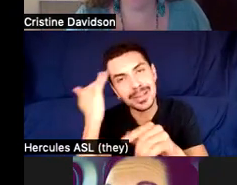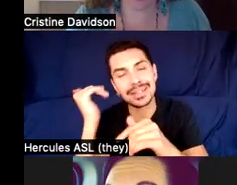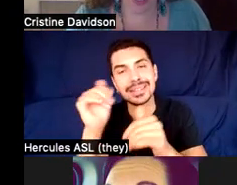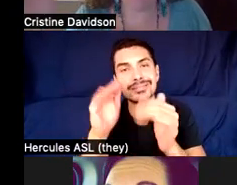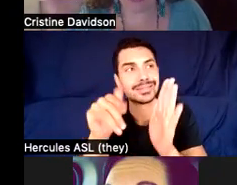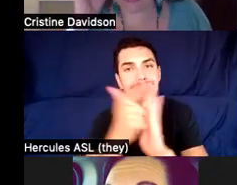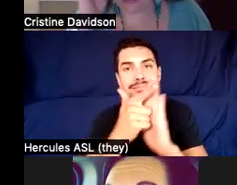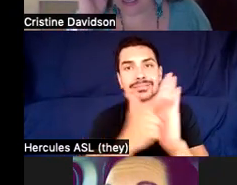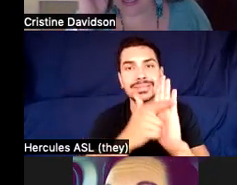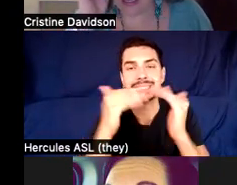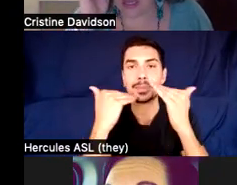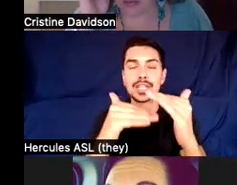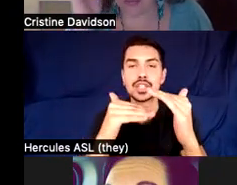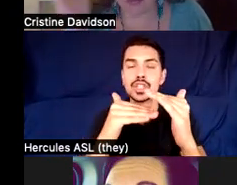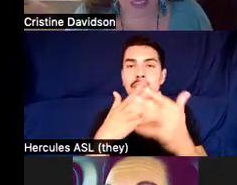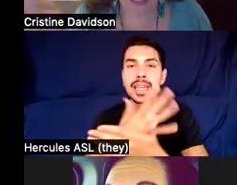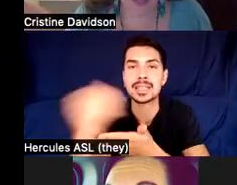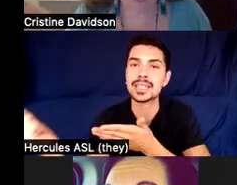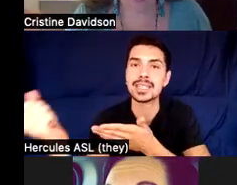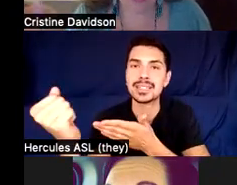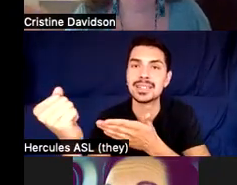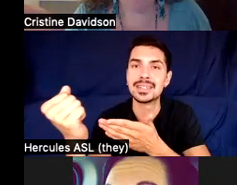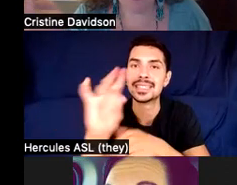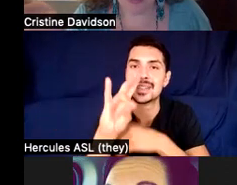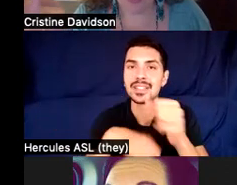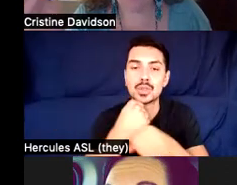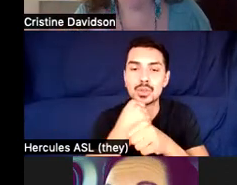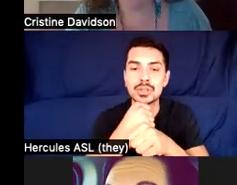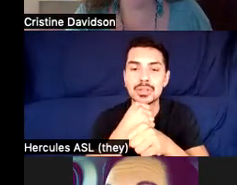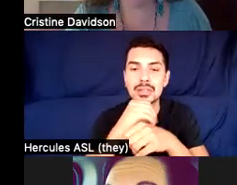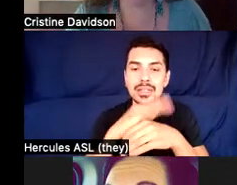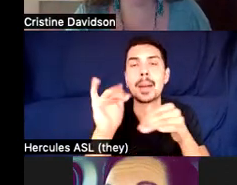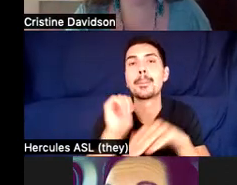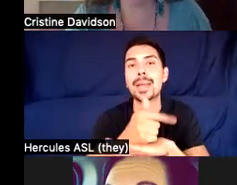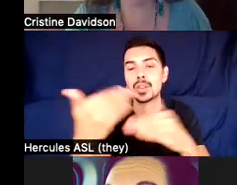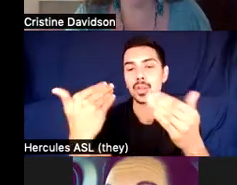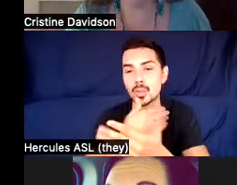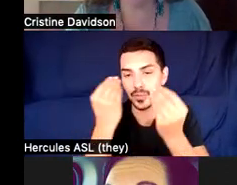can do good advocacy based on that new set of information, right?